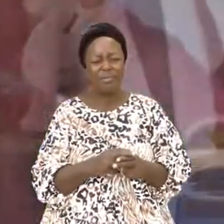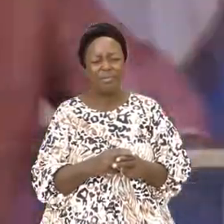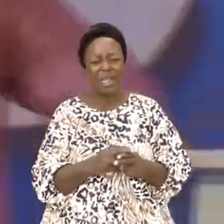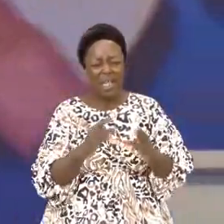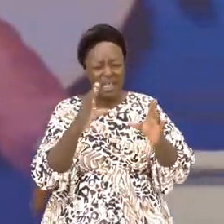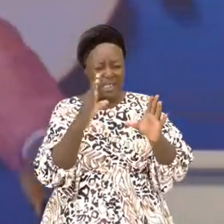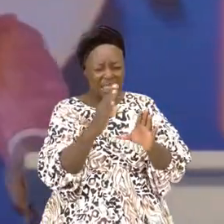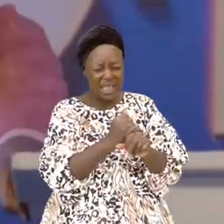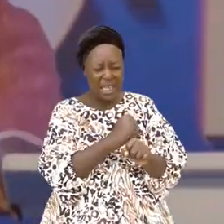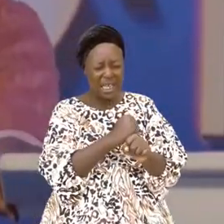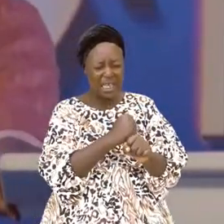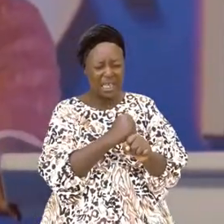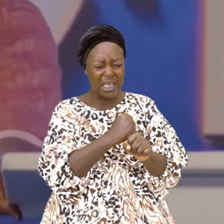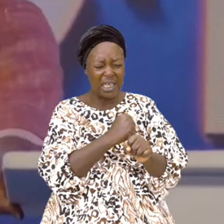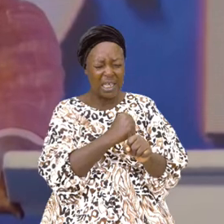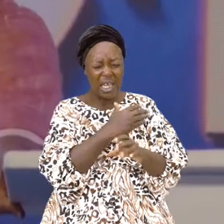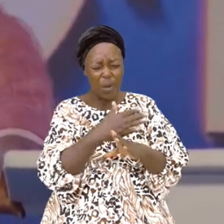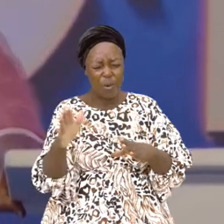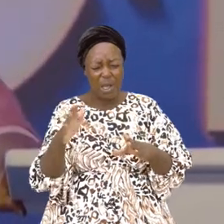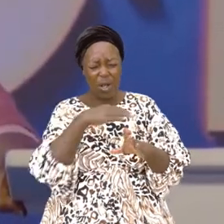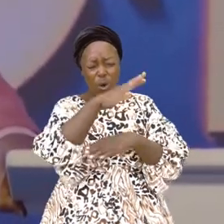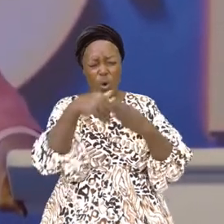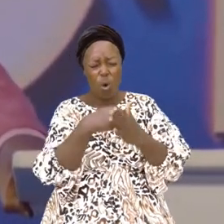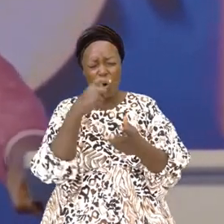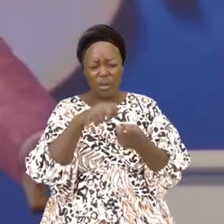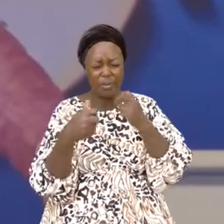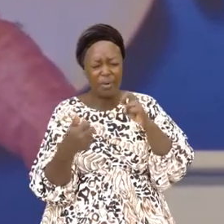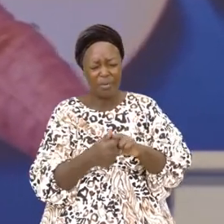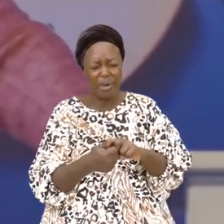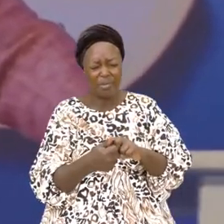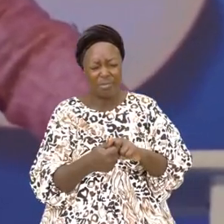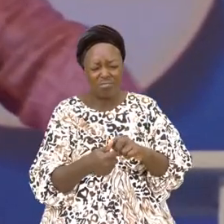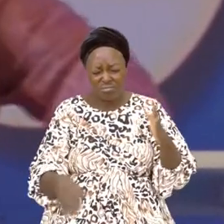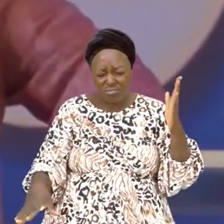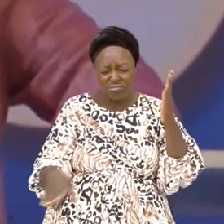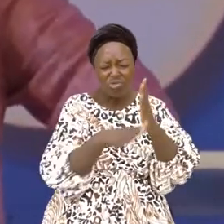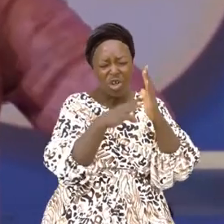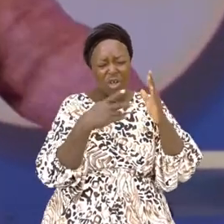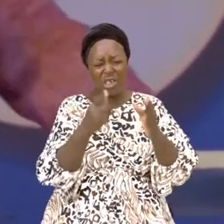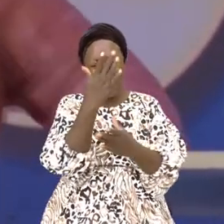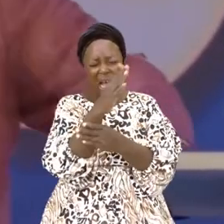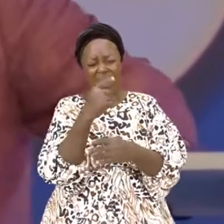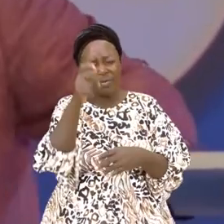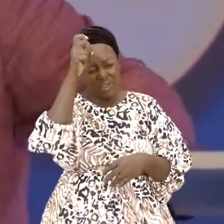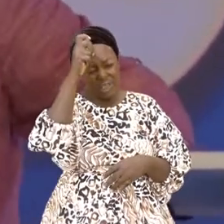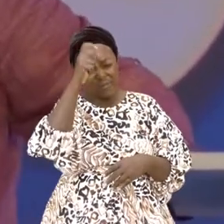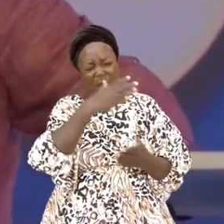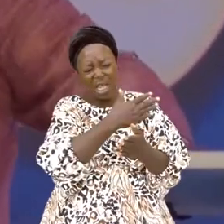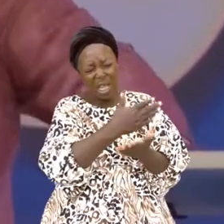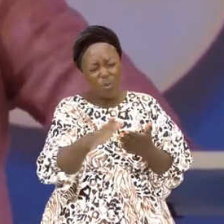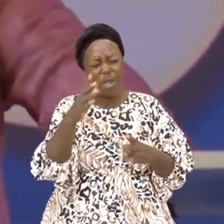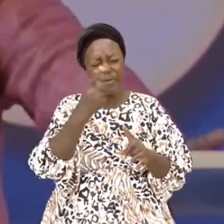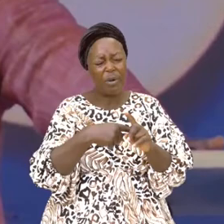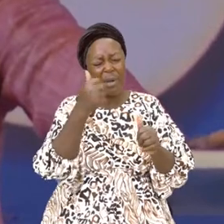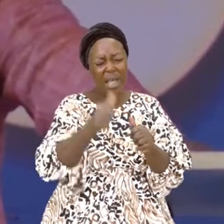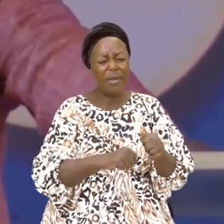Roll all the problems away. Knock the hand of the devil away from every life,